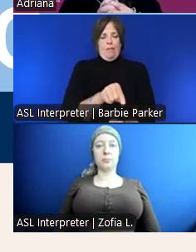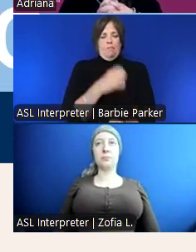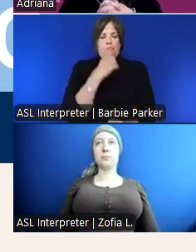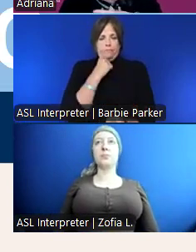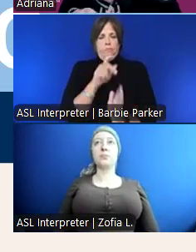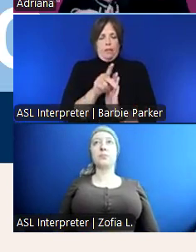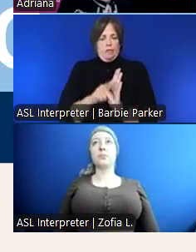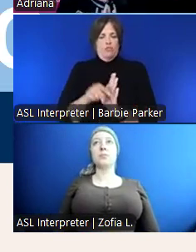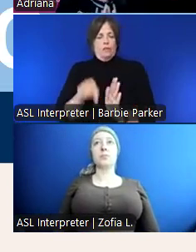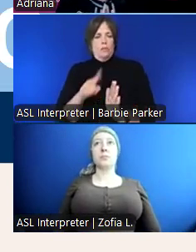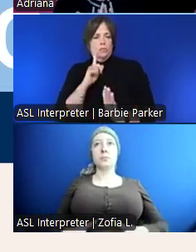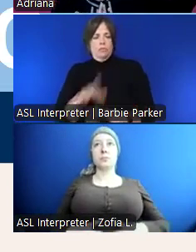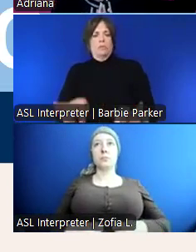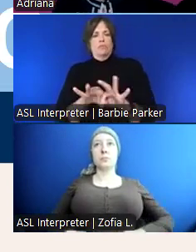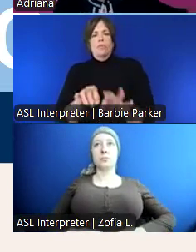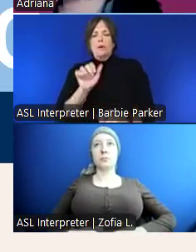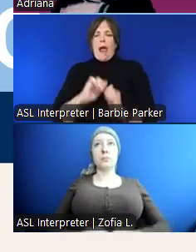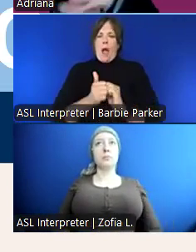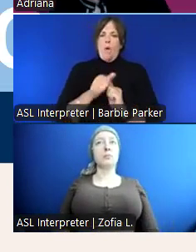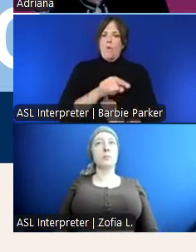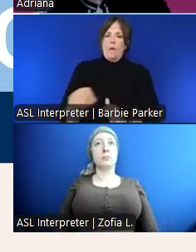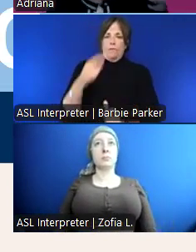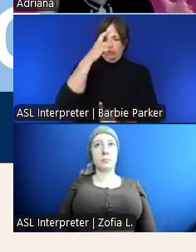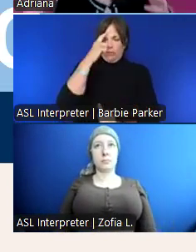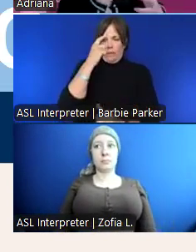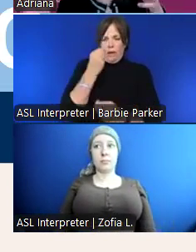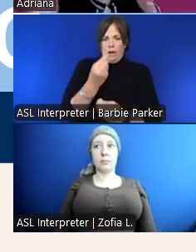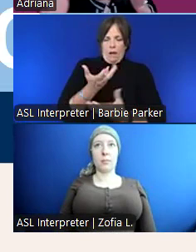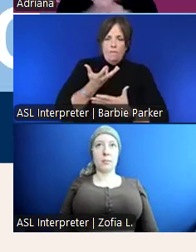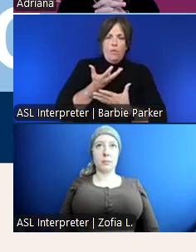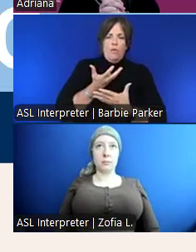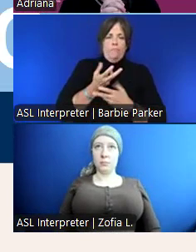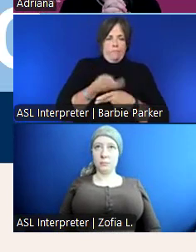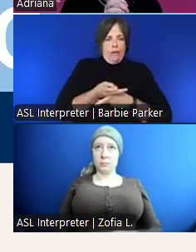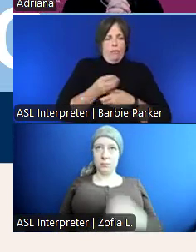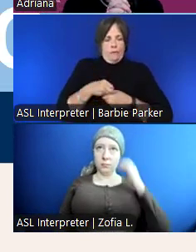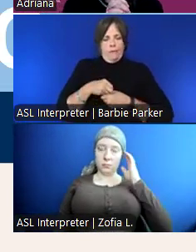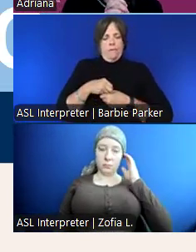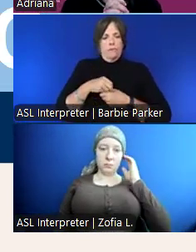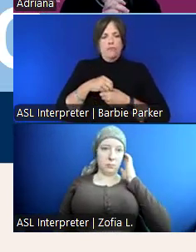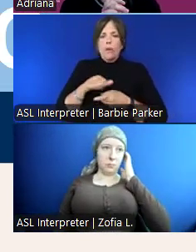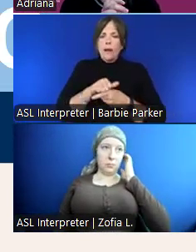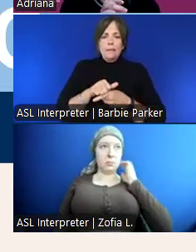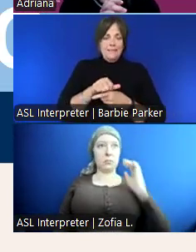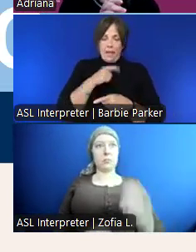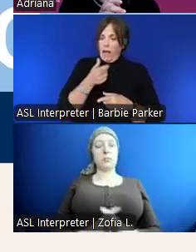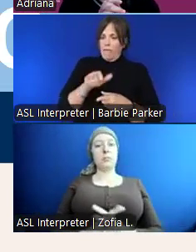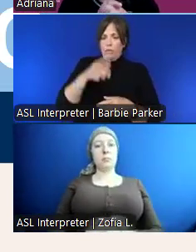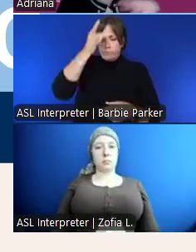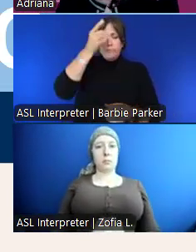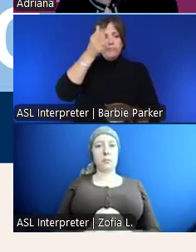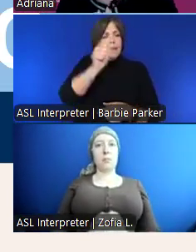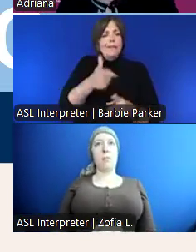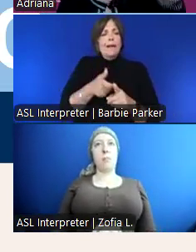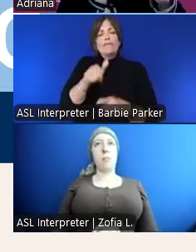in our practice. And so I really, if you take anything, you know, from the trauma piece from this presentation,